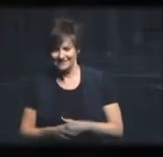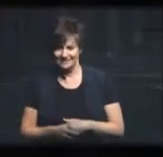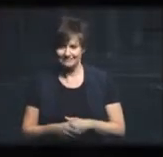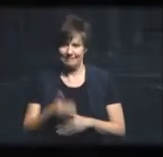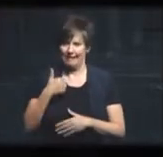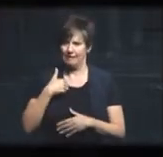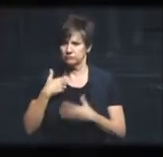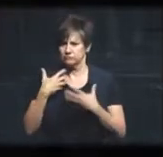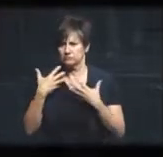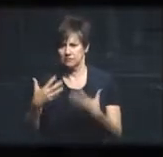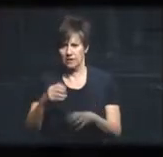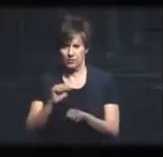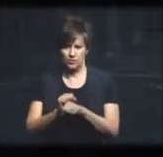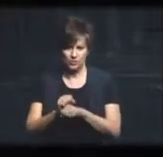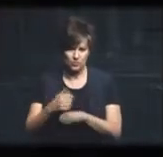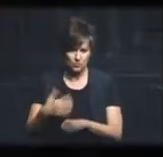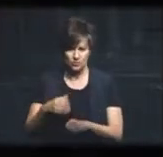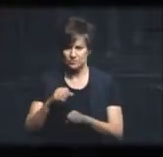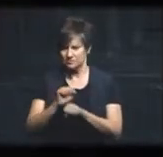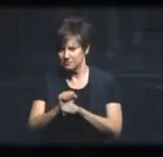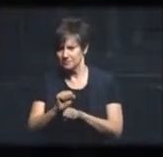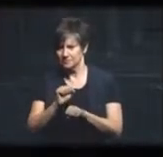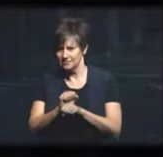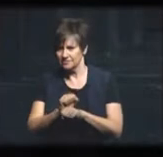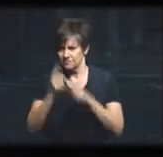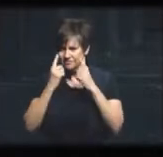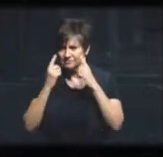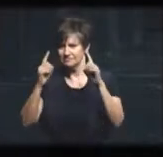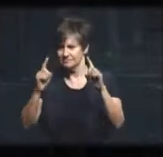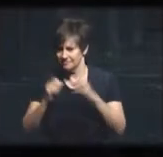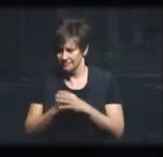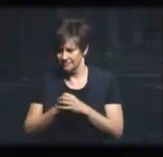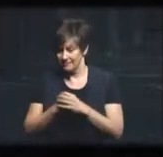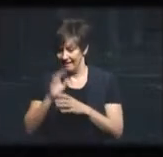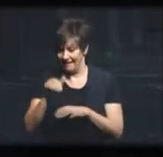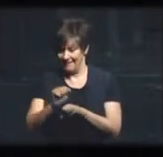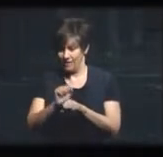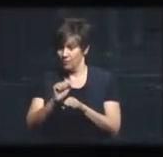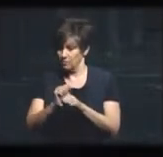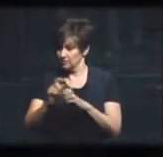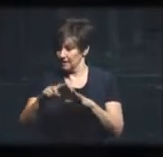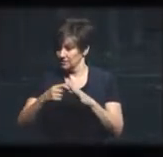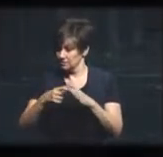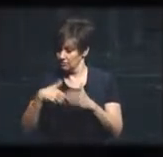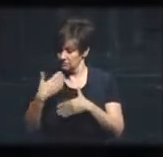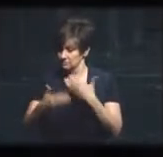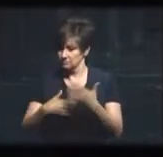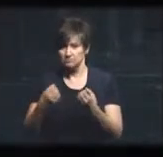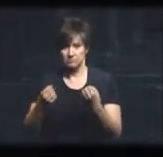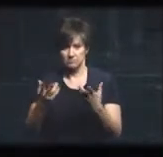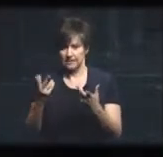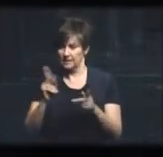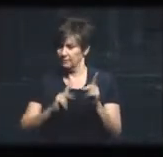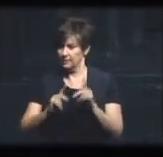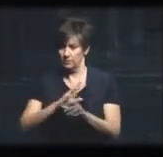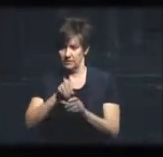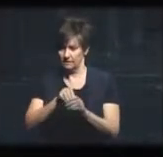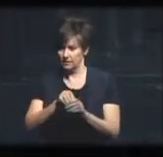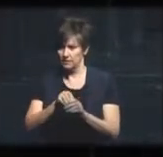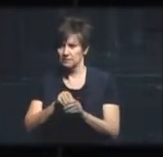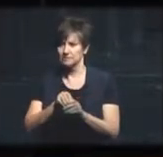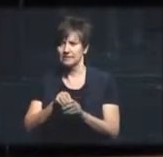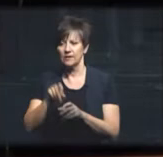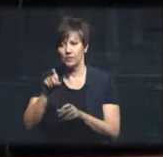a lot of work to do to get us there, and that work is well underway. Many people are involved in it, and many more will have